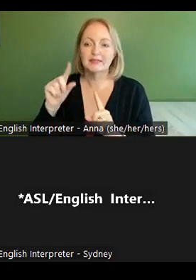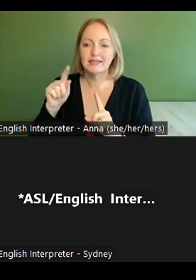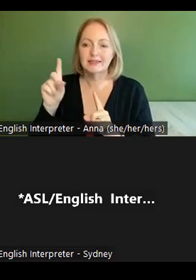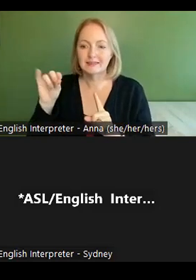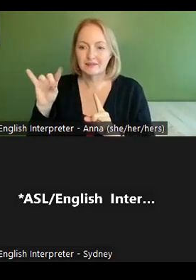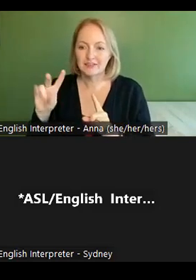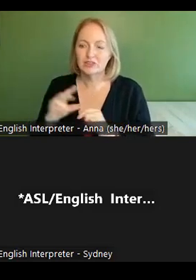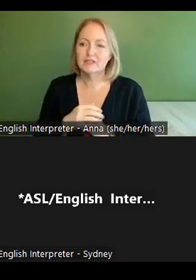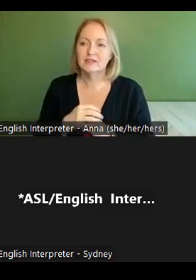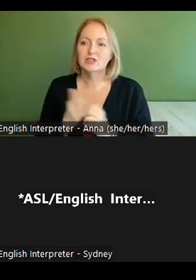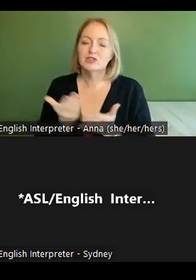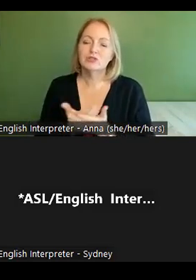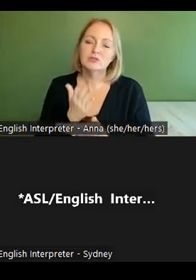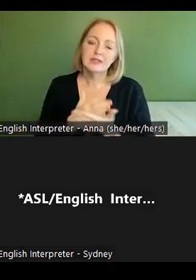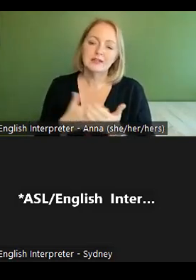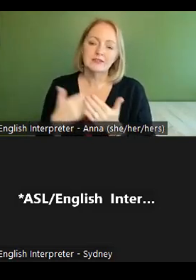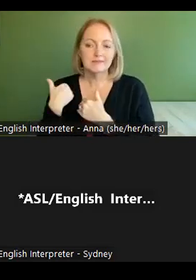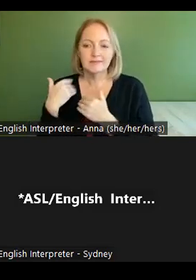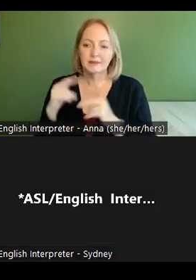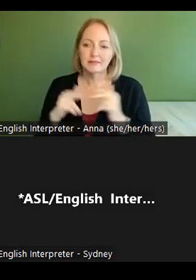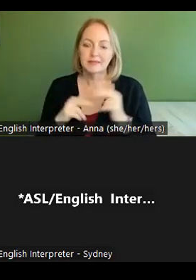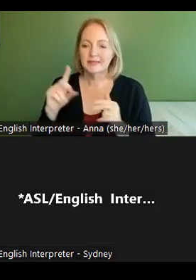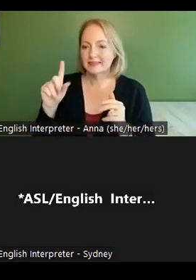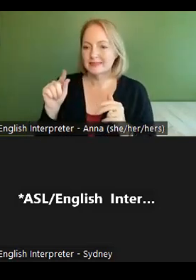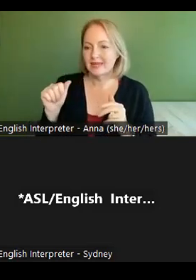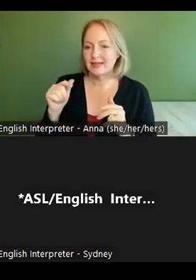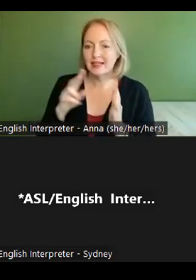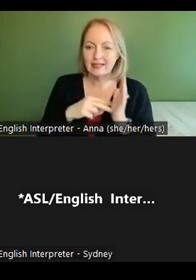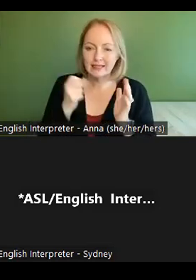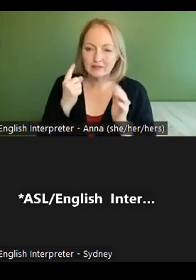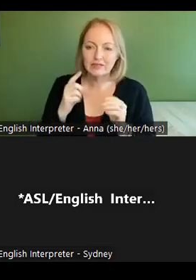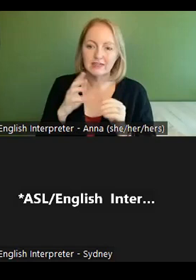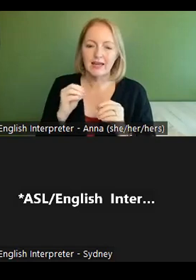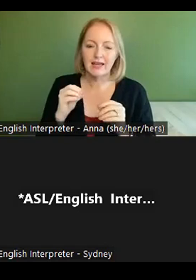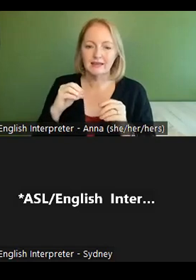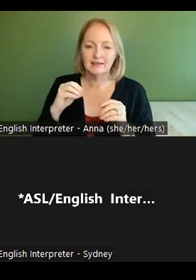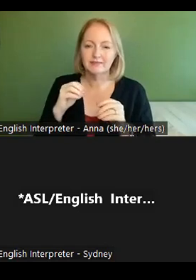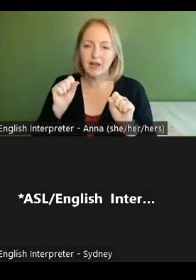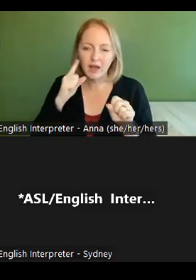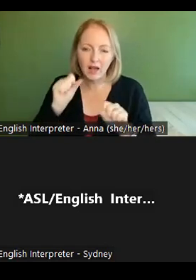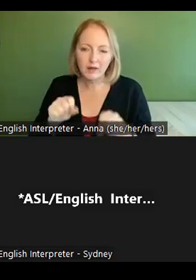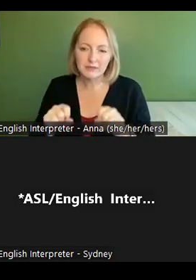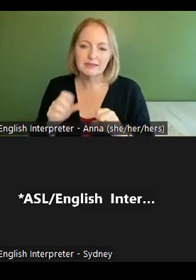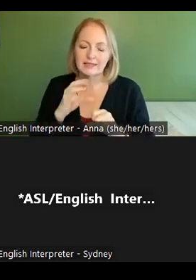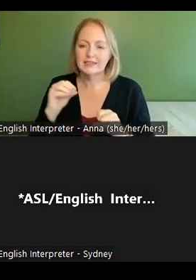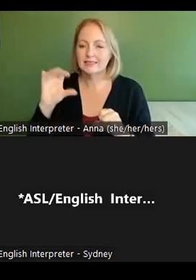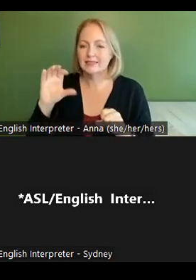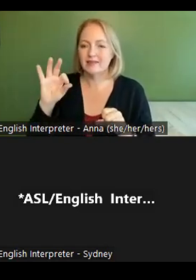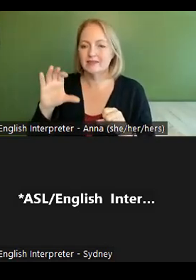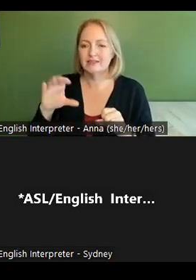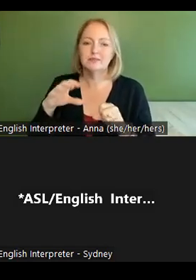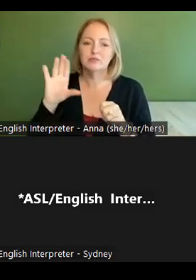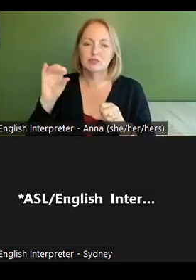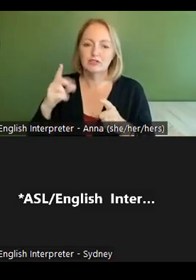Division, the new section is tasked with building data literacy competencies in the CACFP branch and establishing